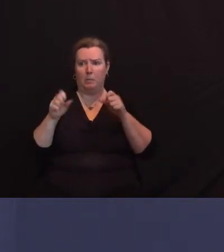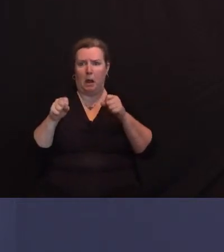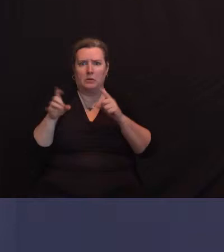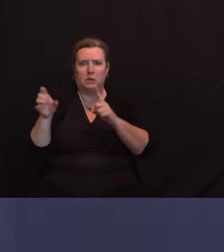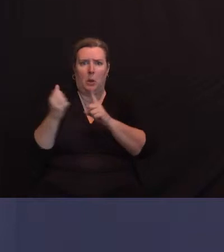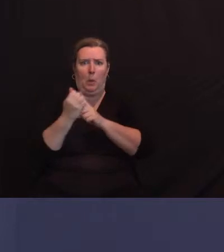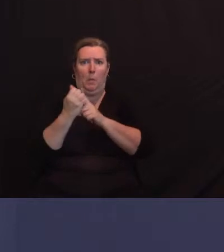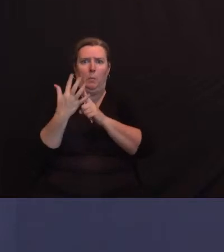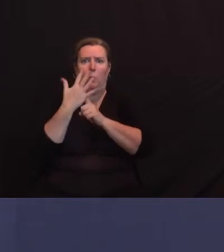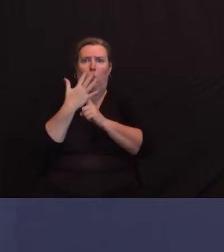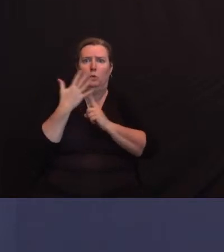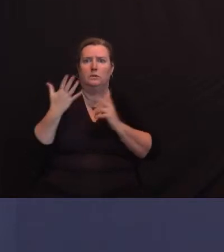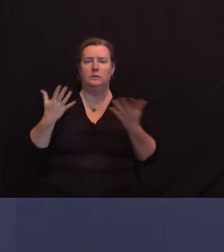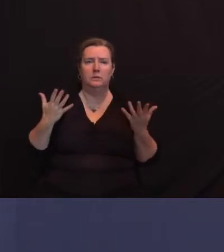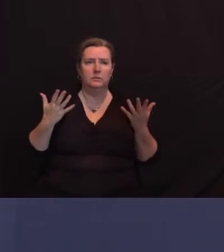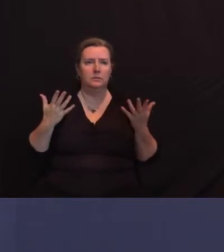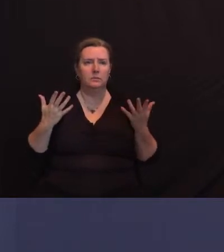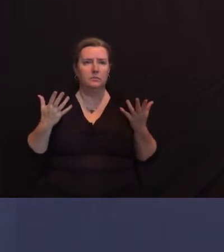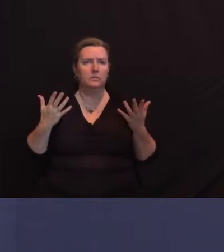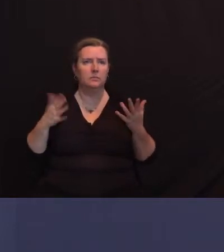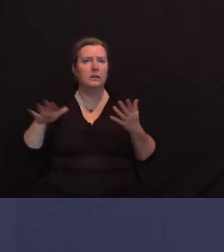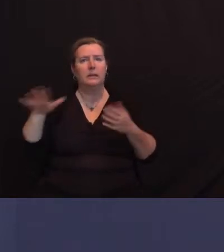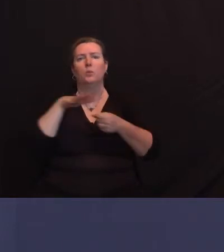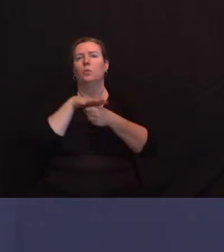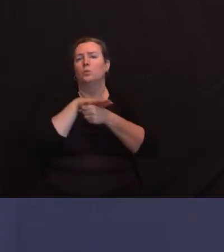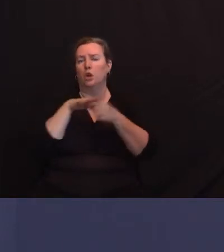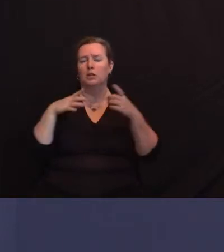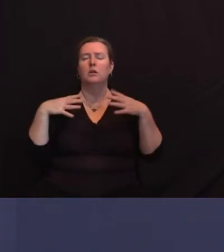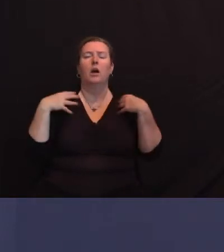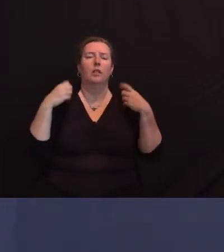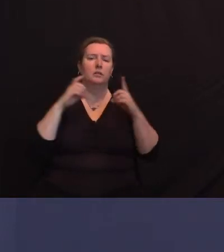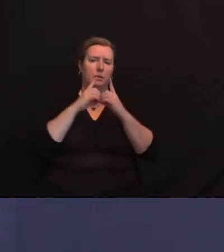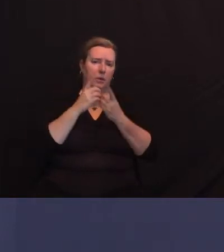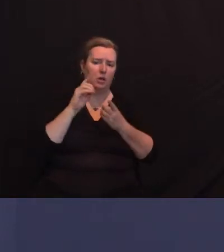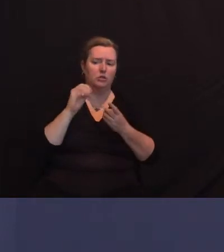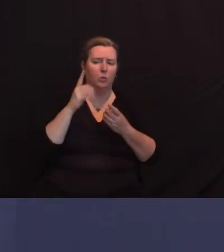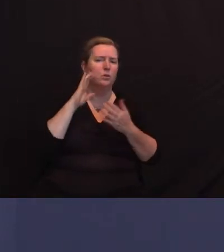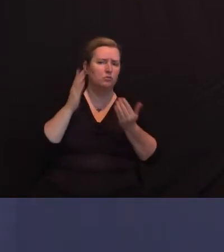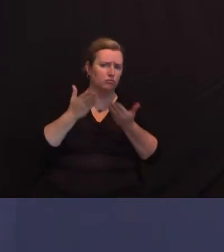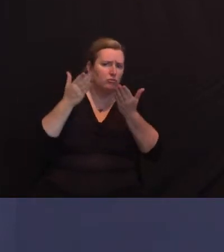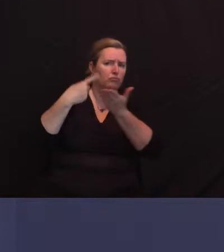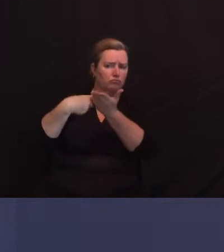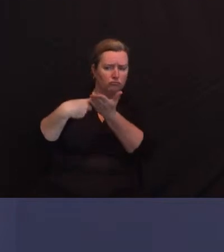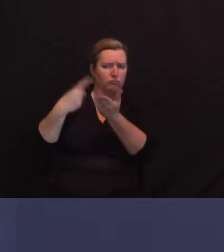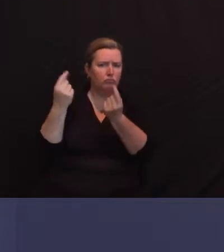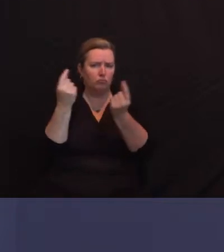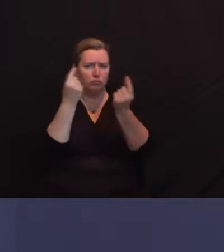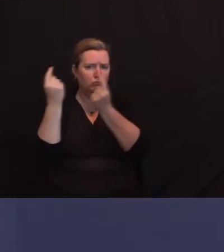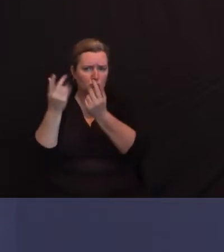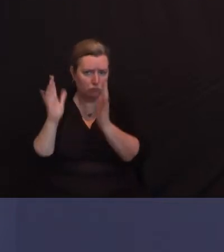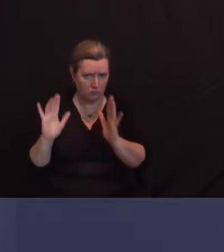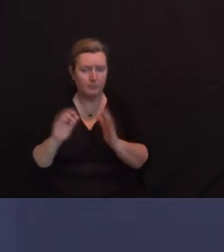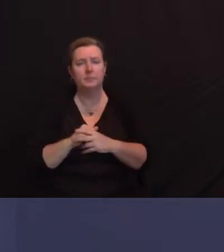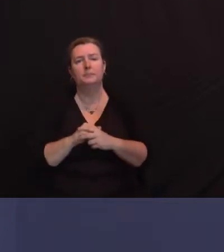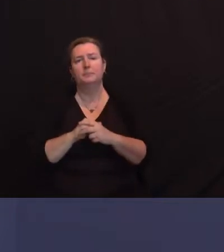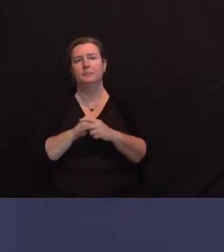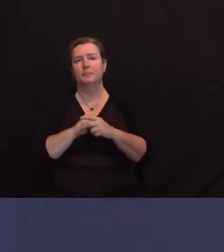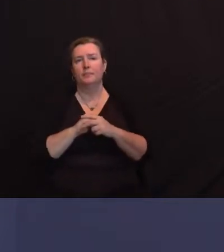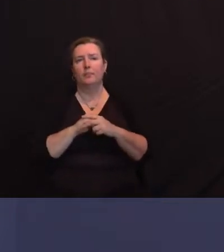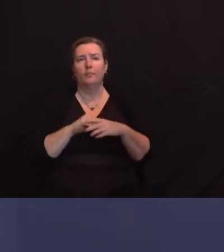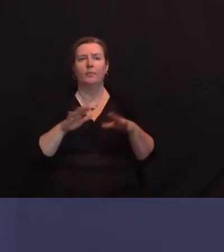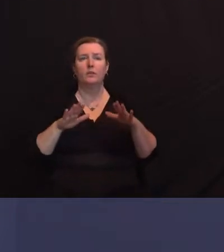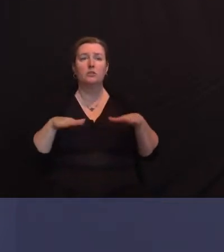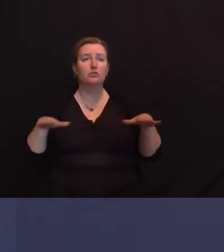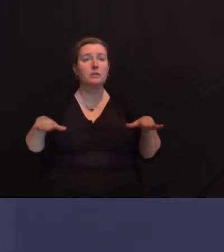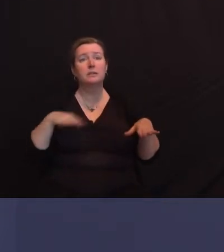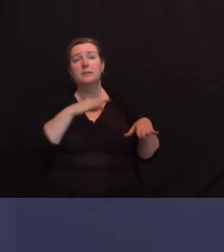on steps to take if children or staff present with COVID-19 symptoms. Children and staff with COVID-19 symptoms